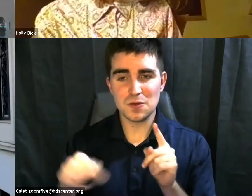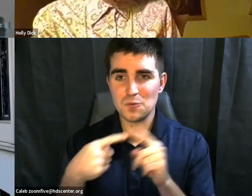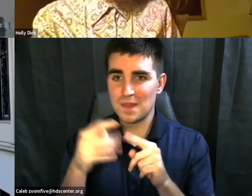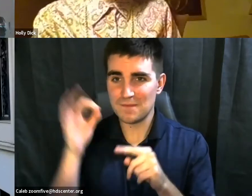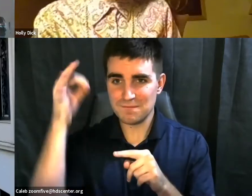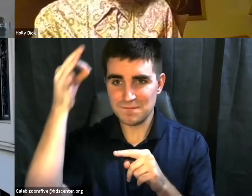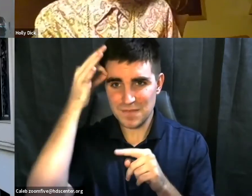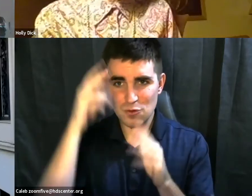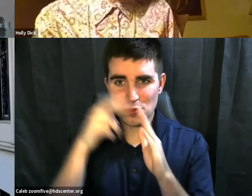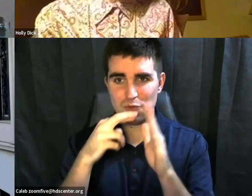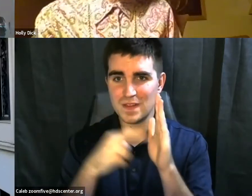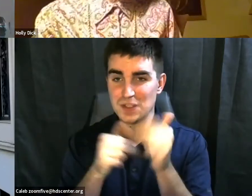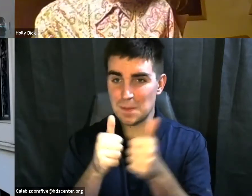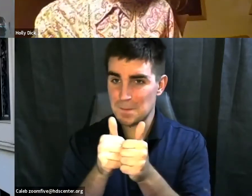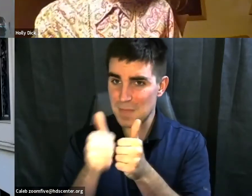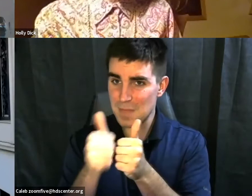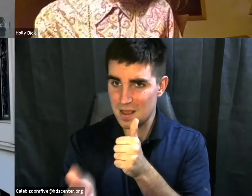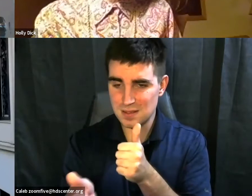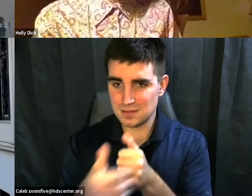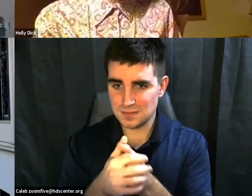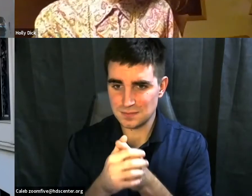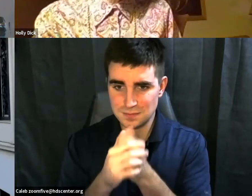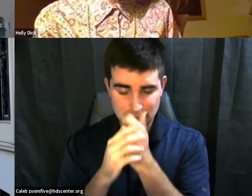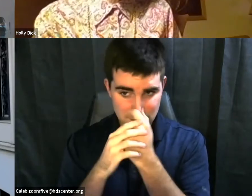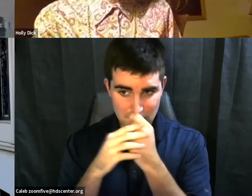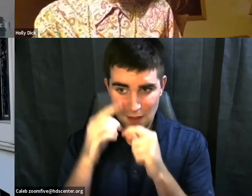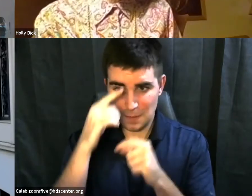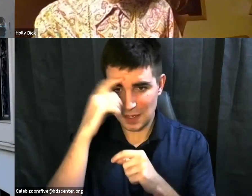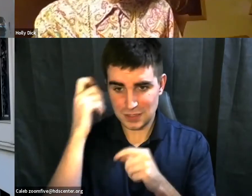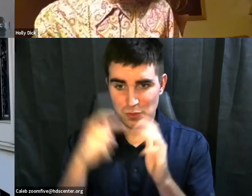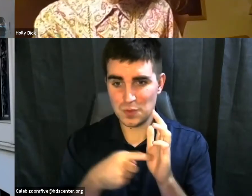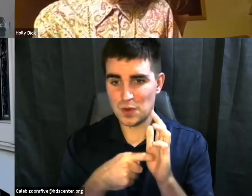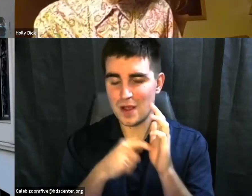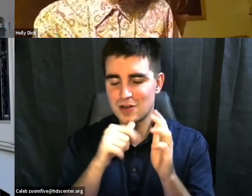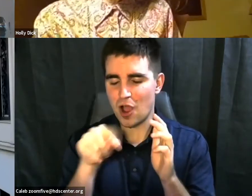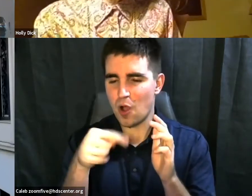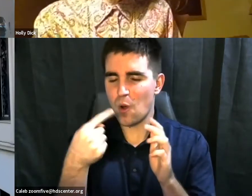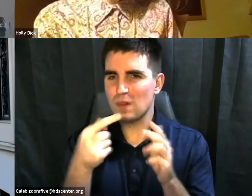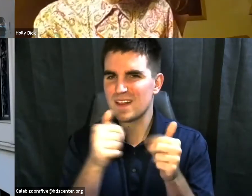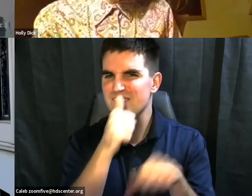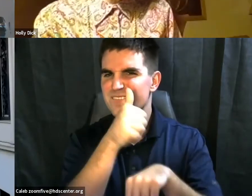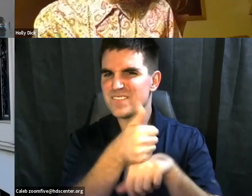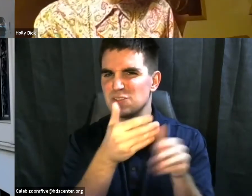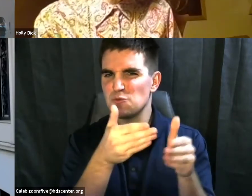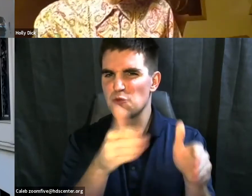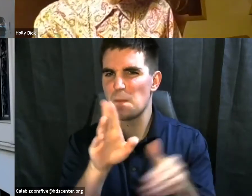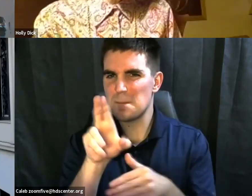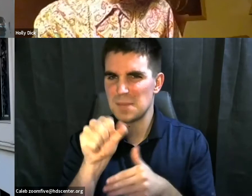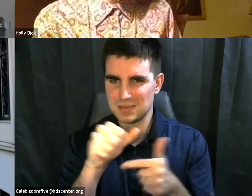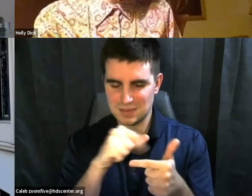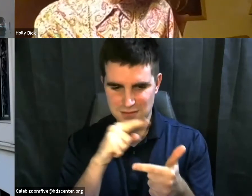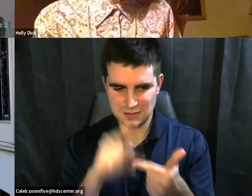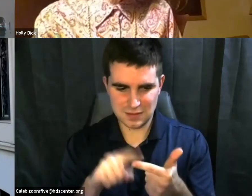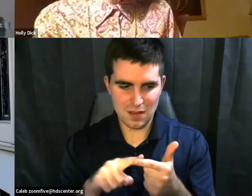regulations were passed, because it required not only fixed route buses, but it